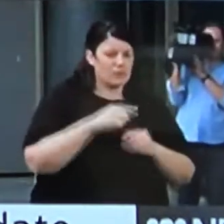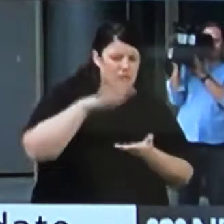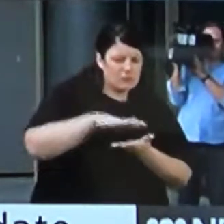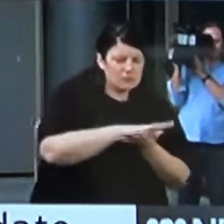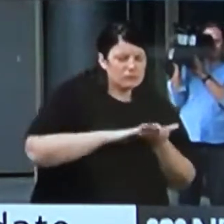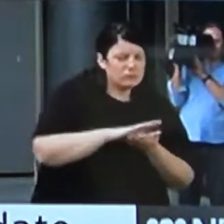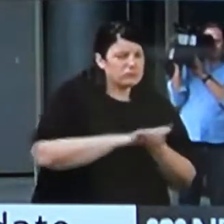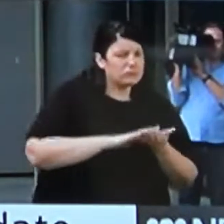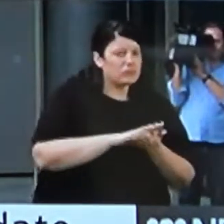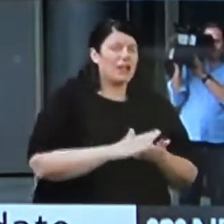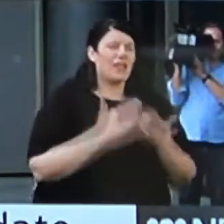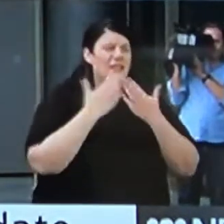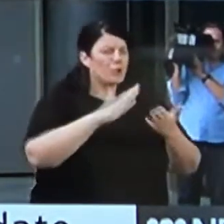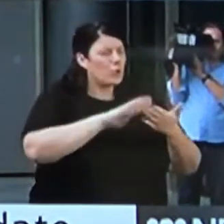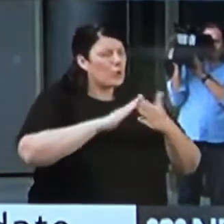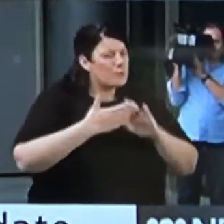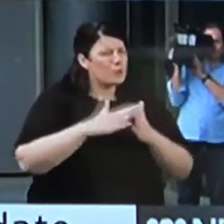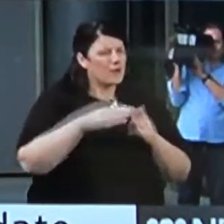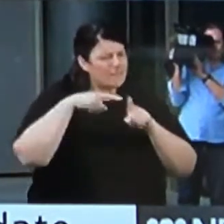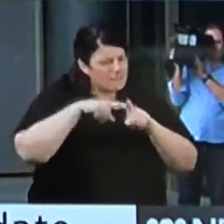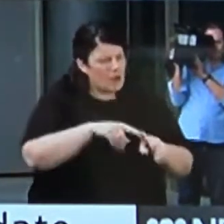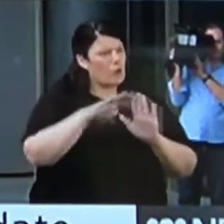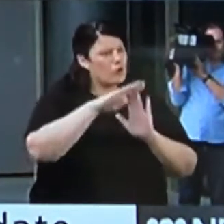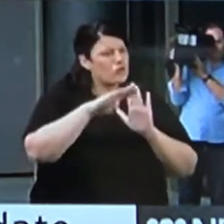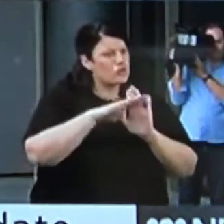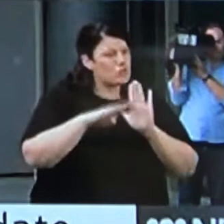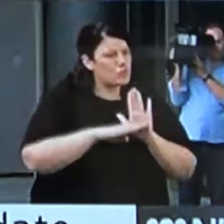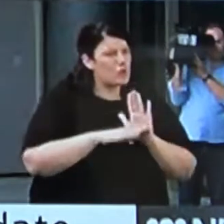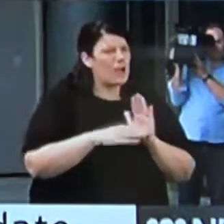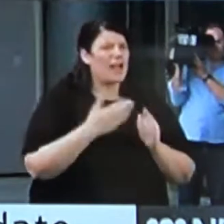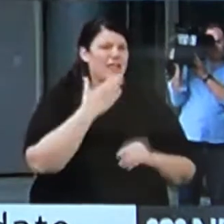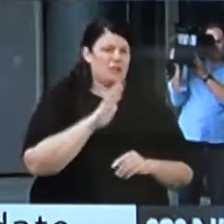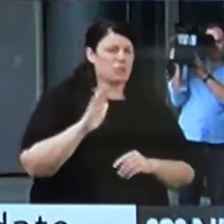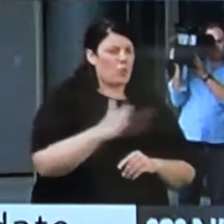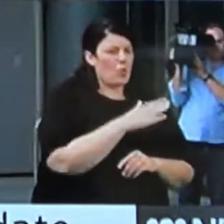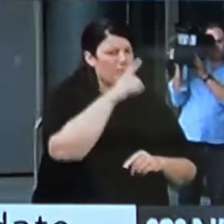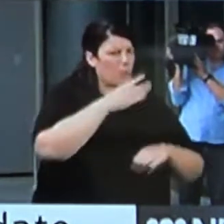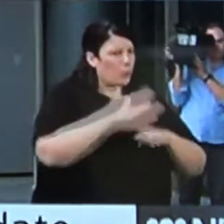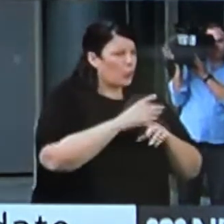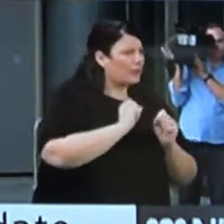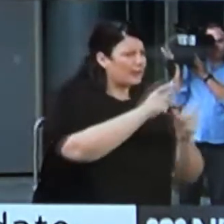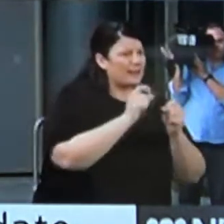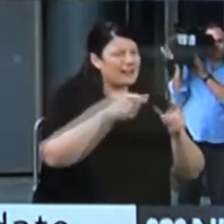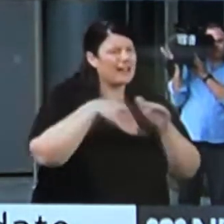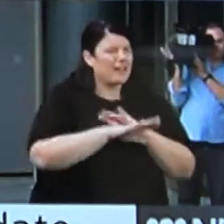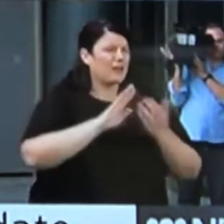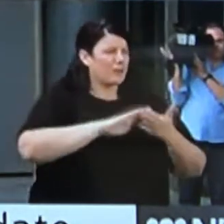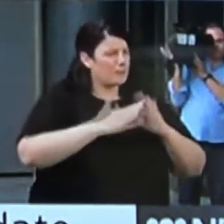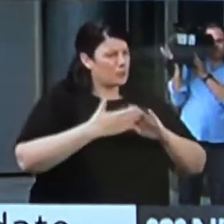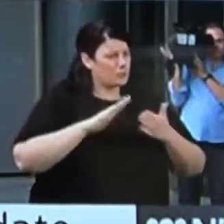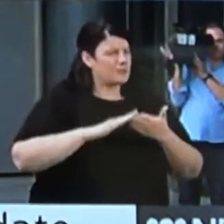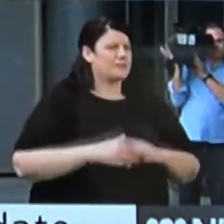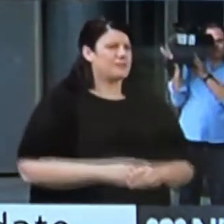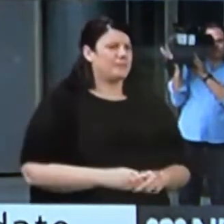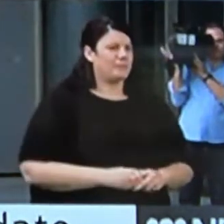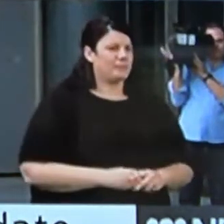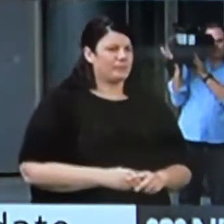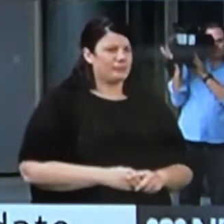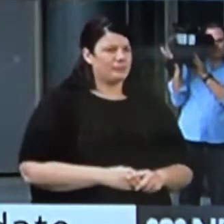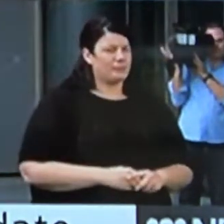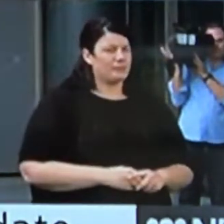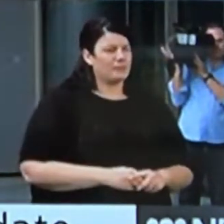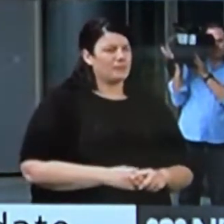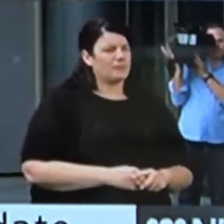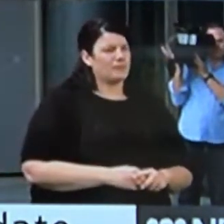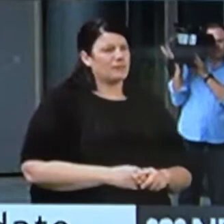to everybody for adjusting to the new restrictions, and thank you to our frontline workers who are supporting all of our efforts during this time. I'll